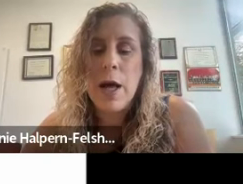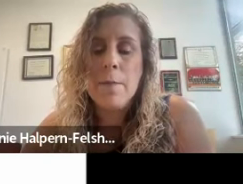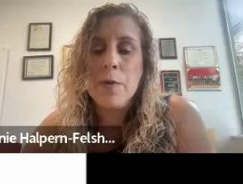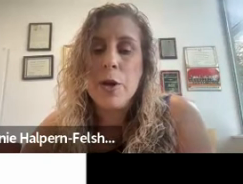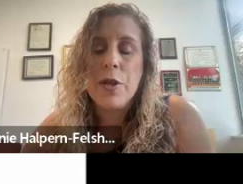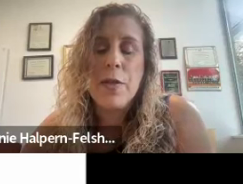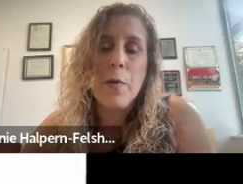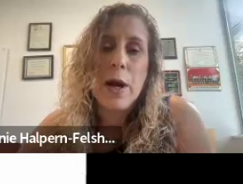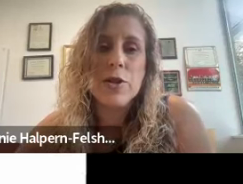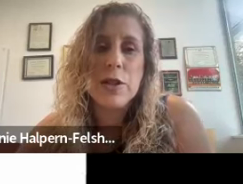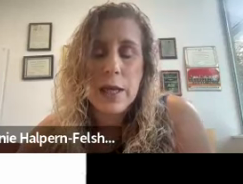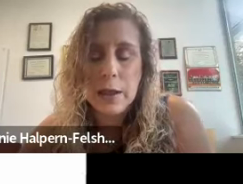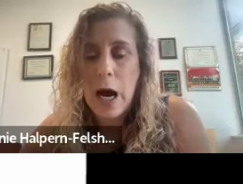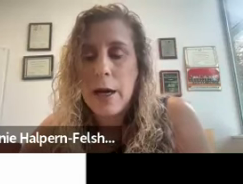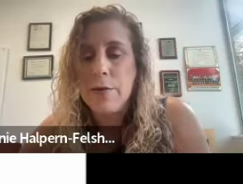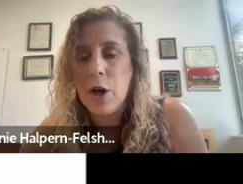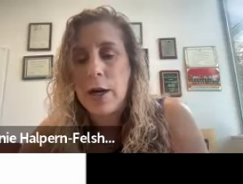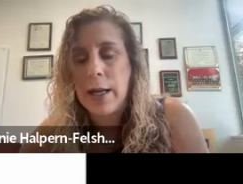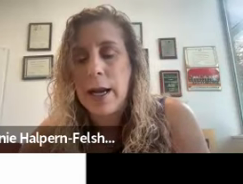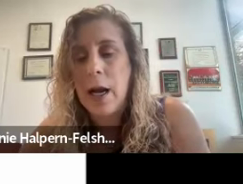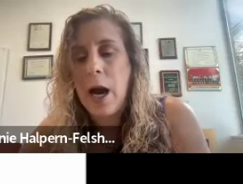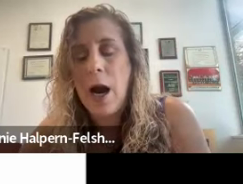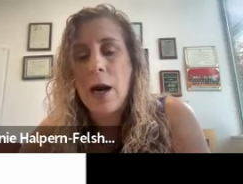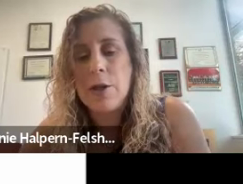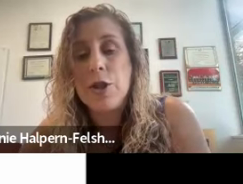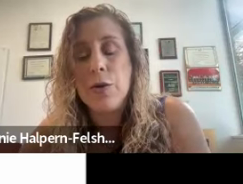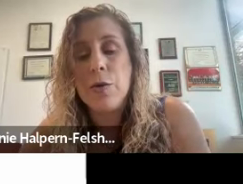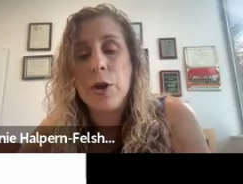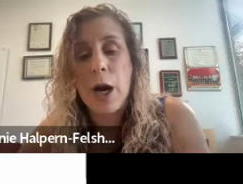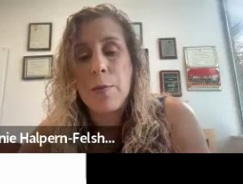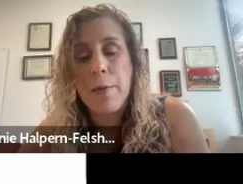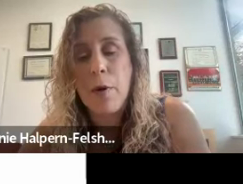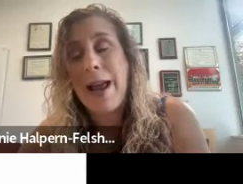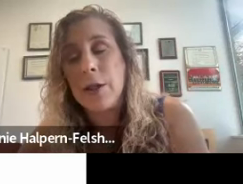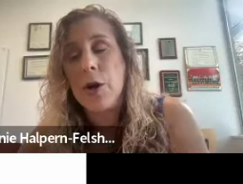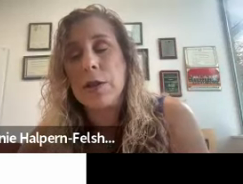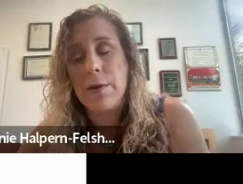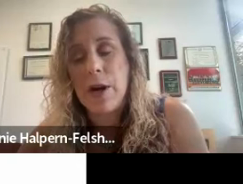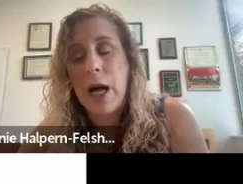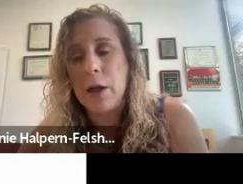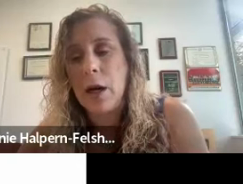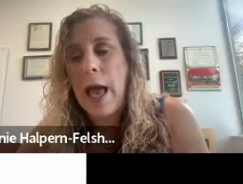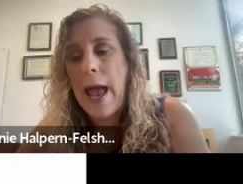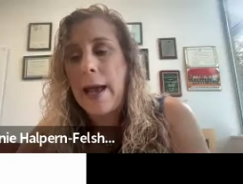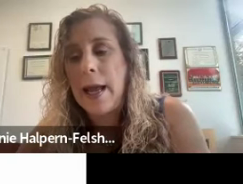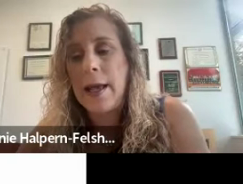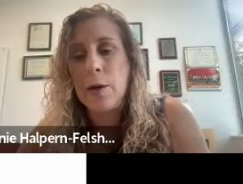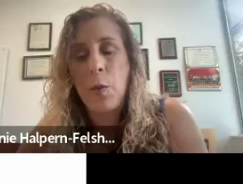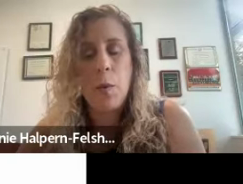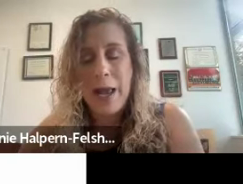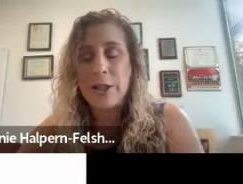LGBTQ youth. And then we also see a lot of targeting to young people and adults of color.